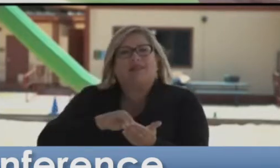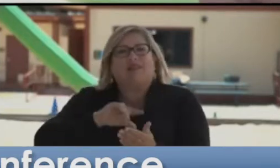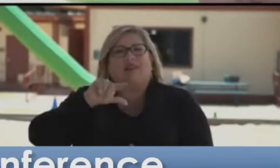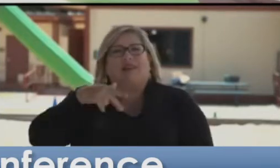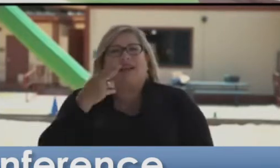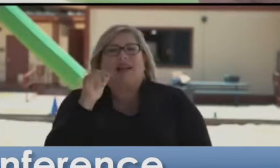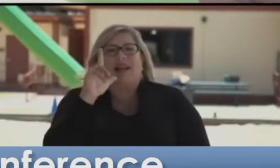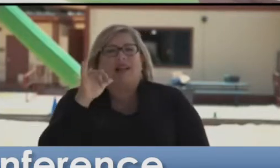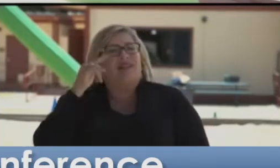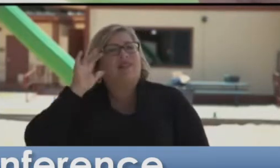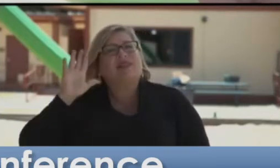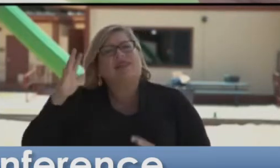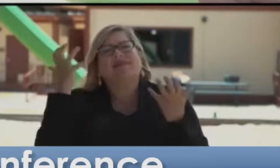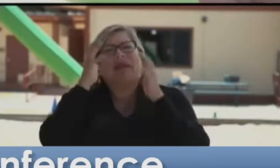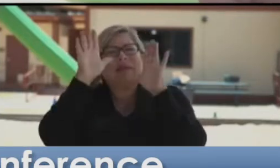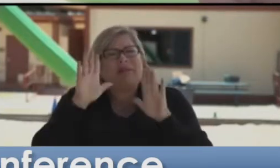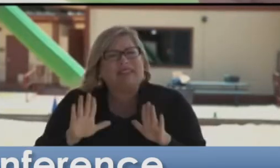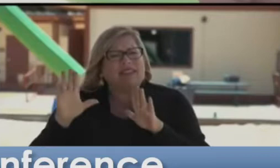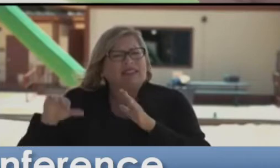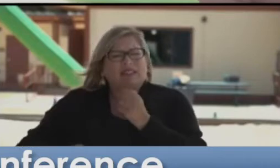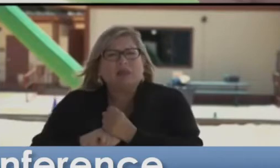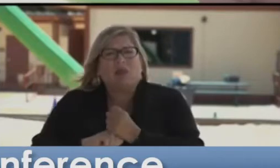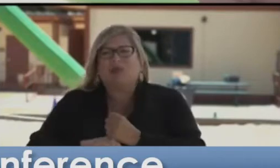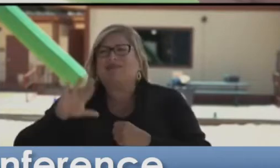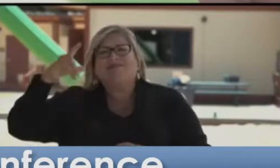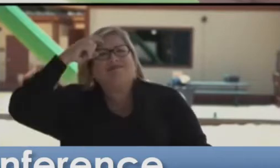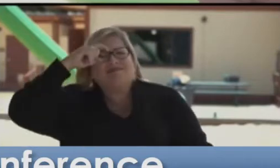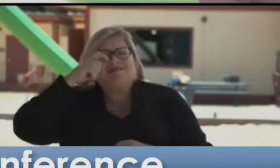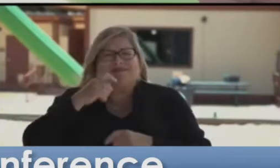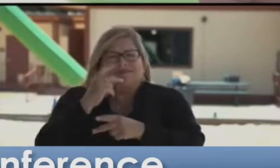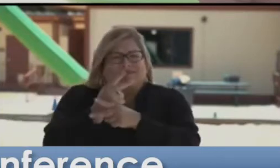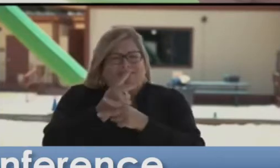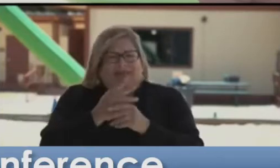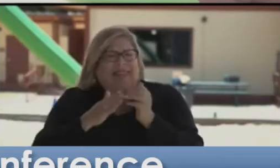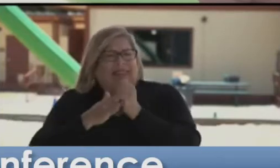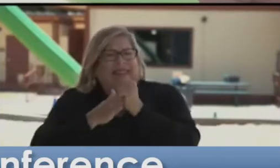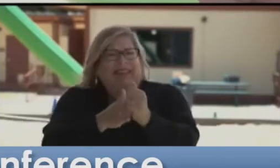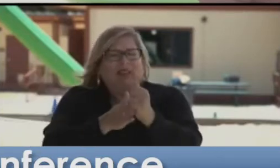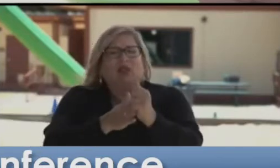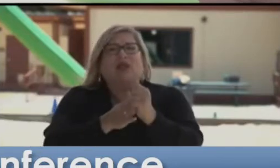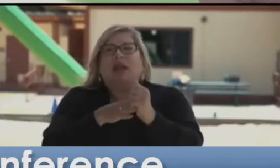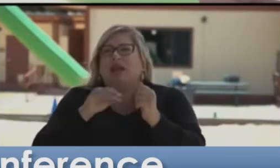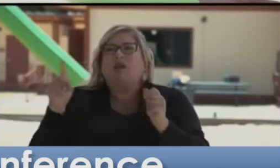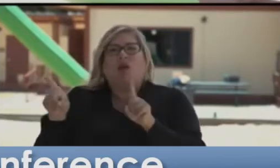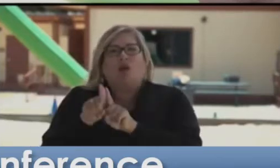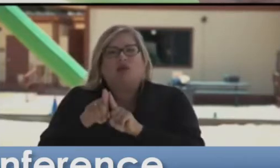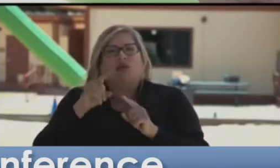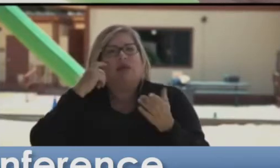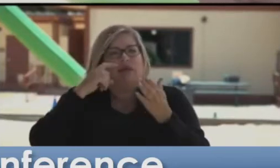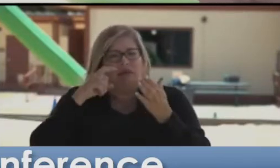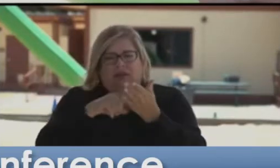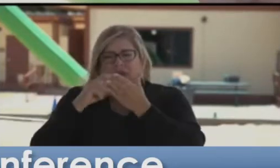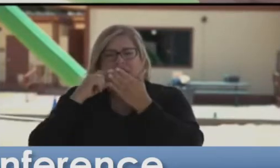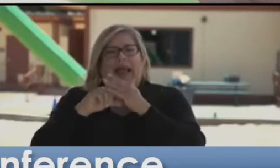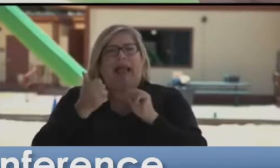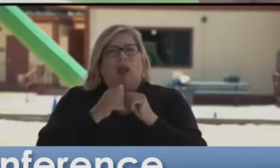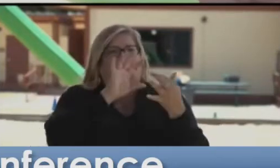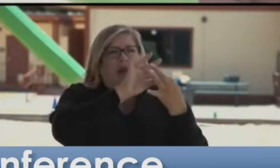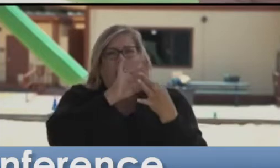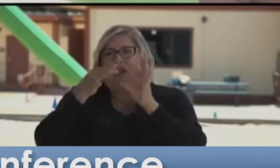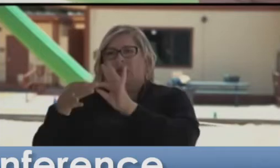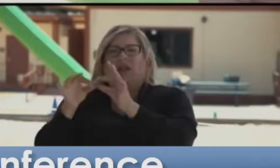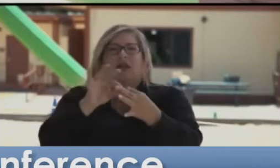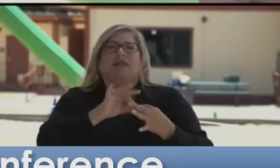his incredible support and stewardship and leadership, and those points of connection in this opportunity are